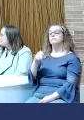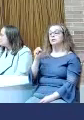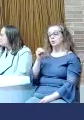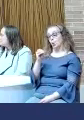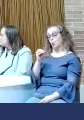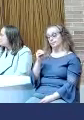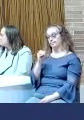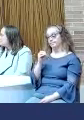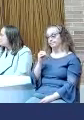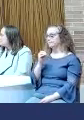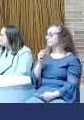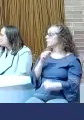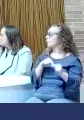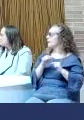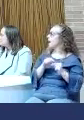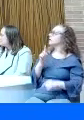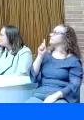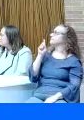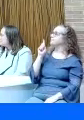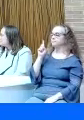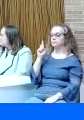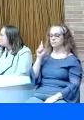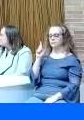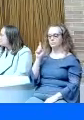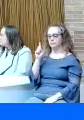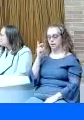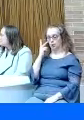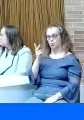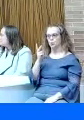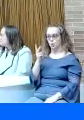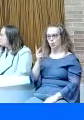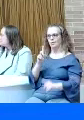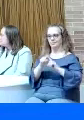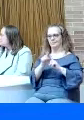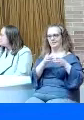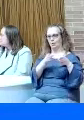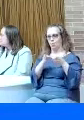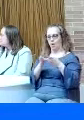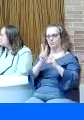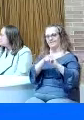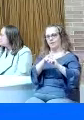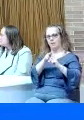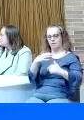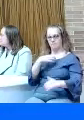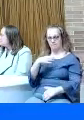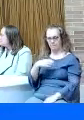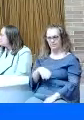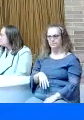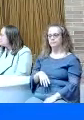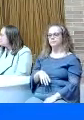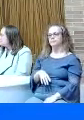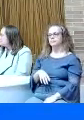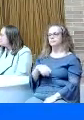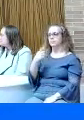so go back as you saw there are ways to file a complaint learn the ways that a client or